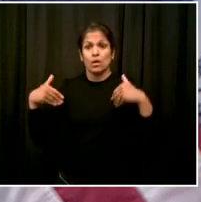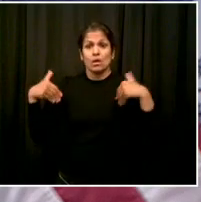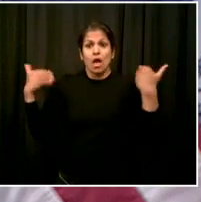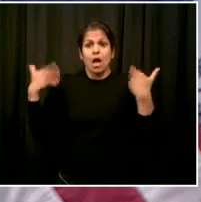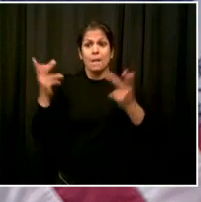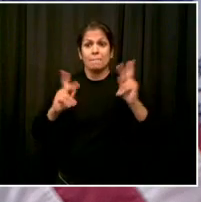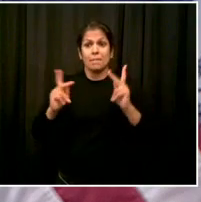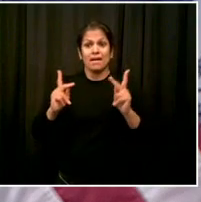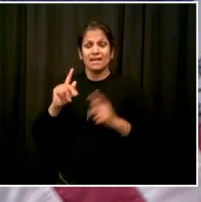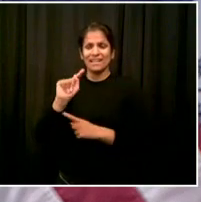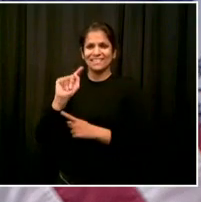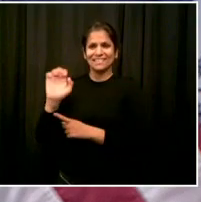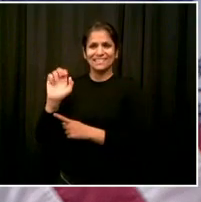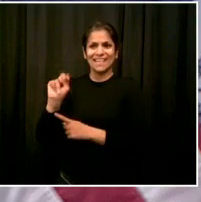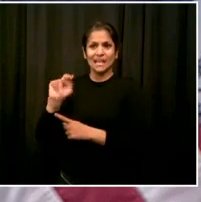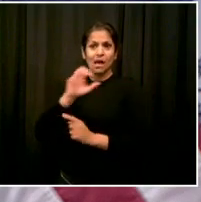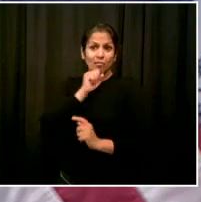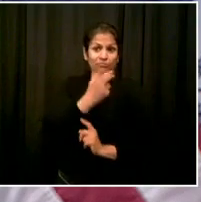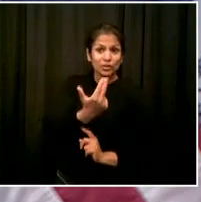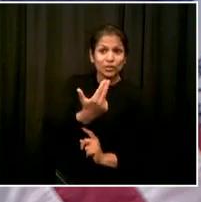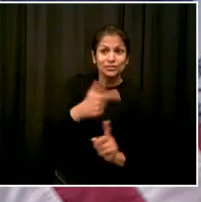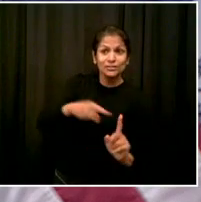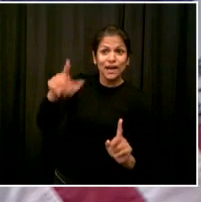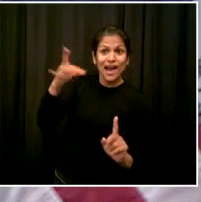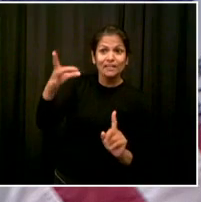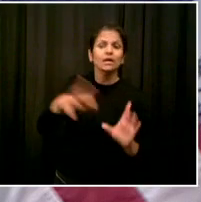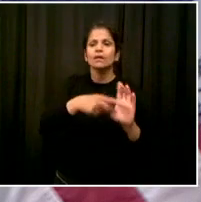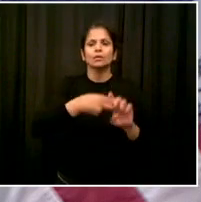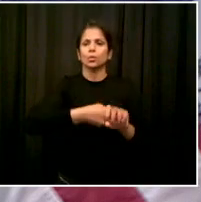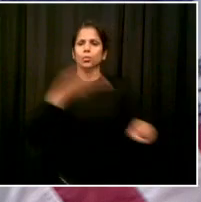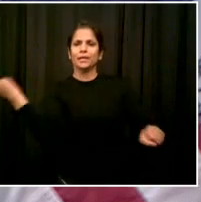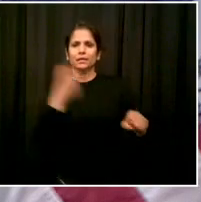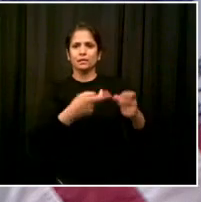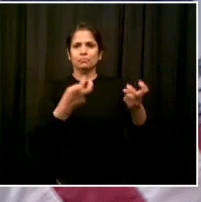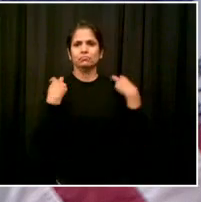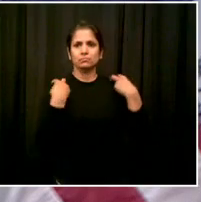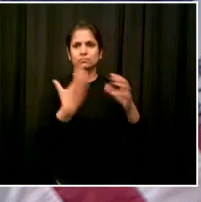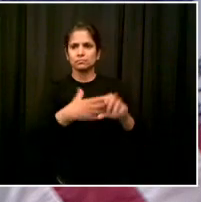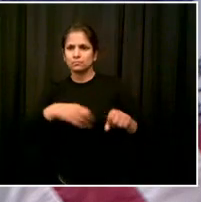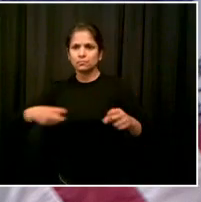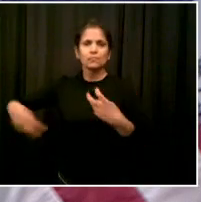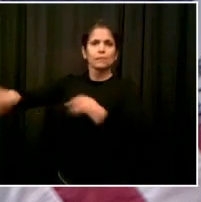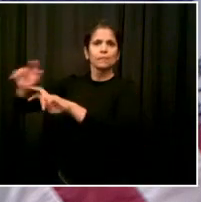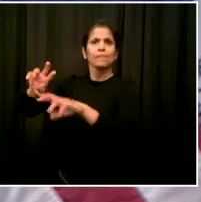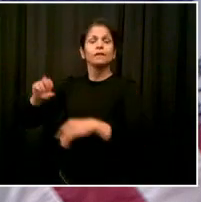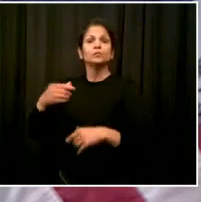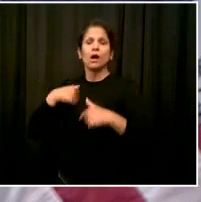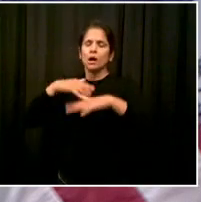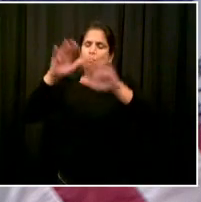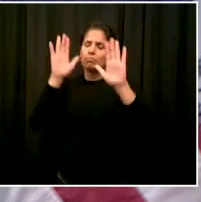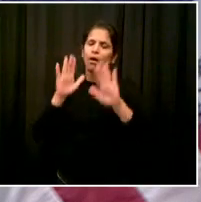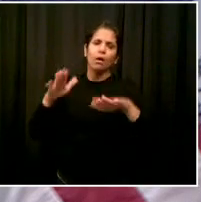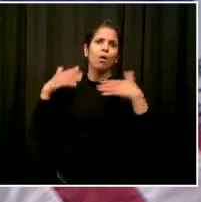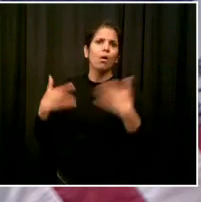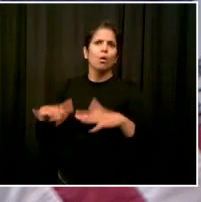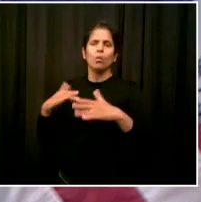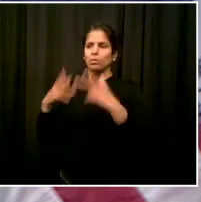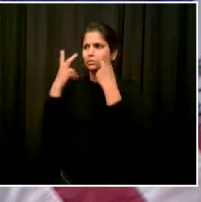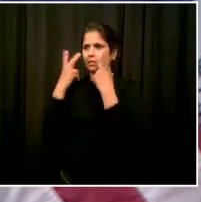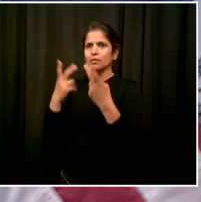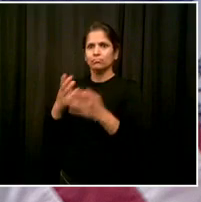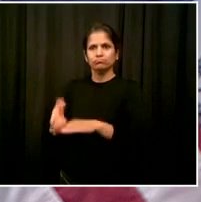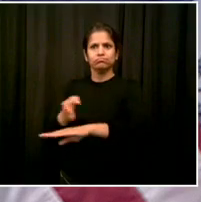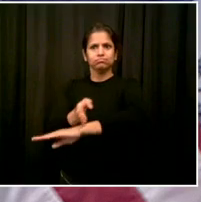of gangs, I mean, it's amazing to see. And that's something, honestly, that the government can't do, the police can't do. That